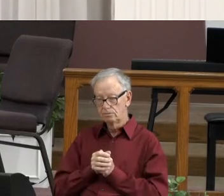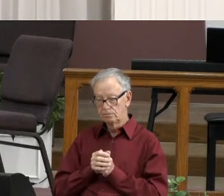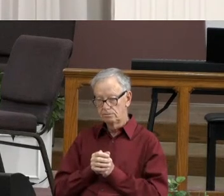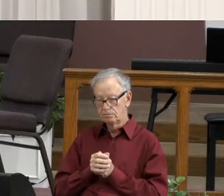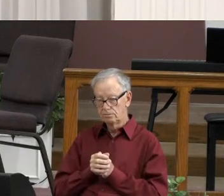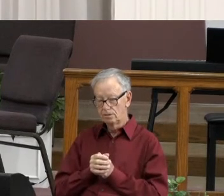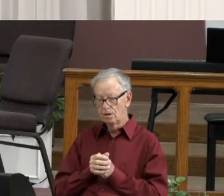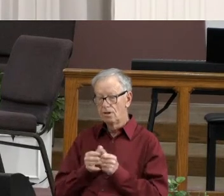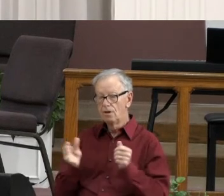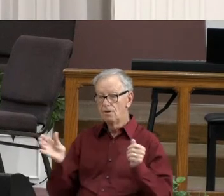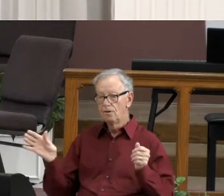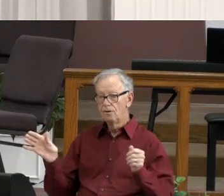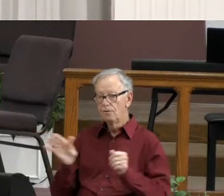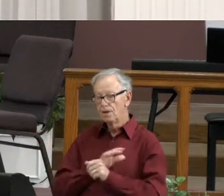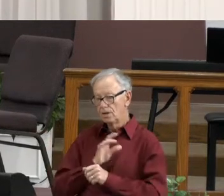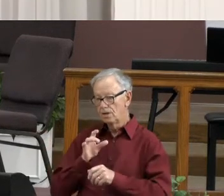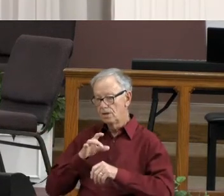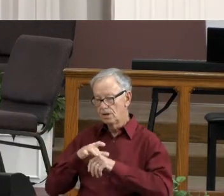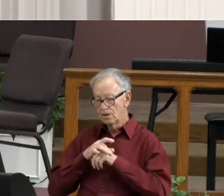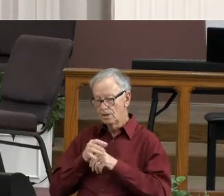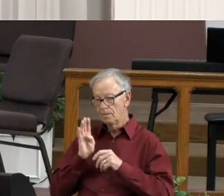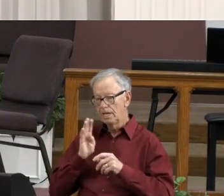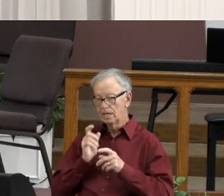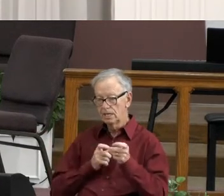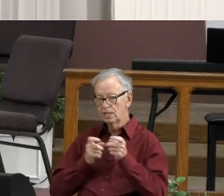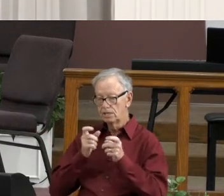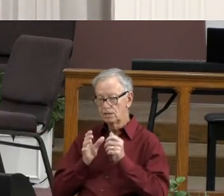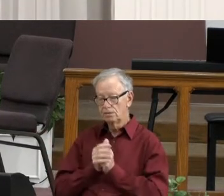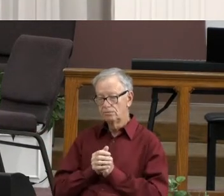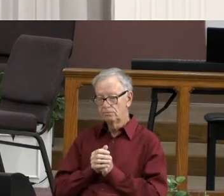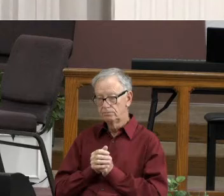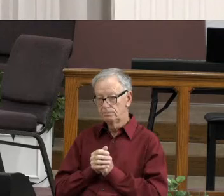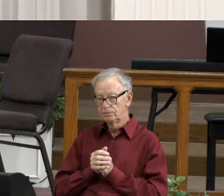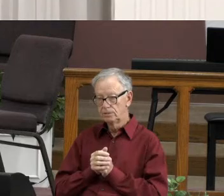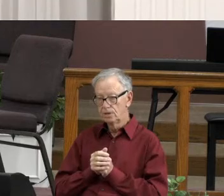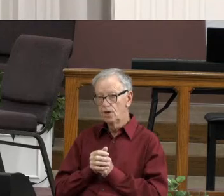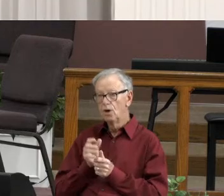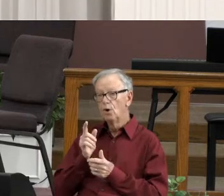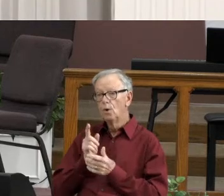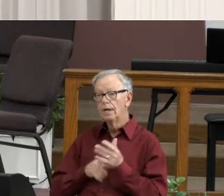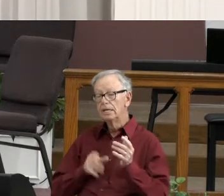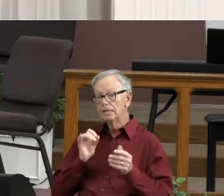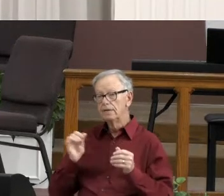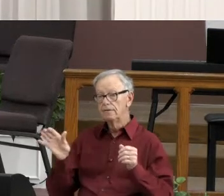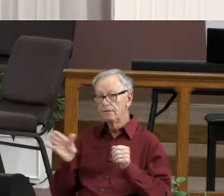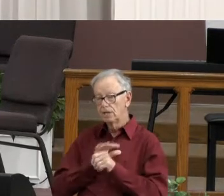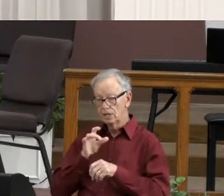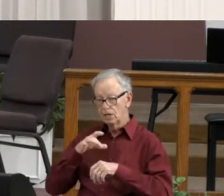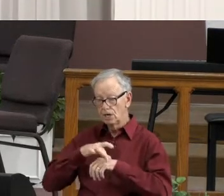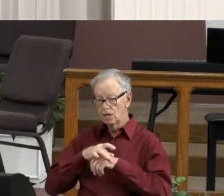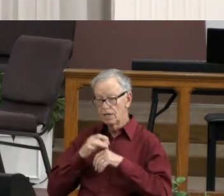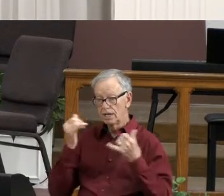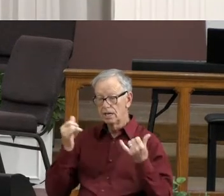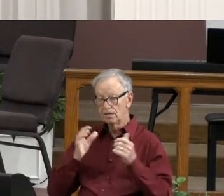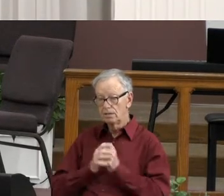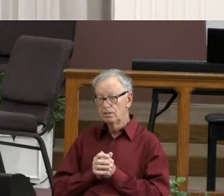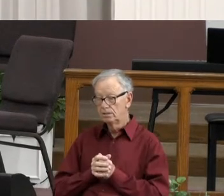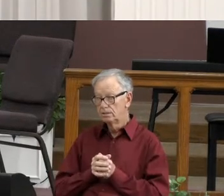To fill the earth and be in charge. So what is it that has filled the earth right now?